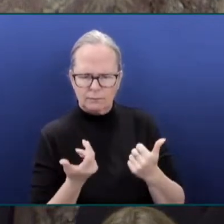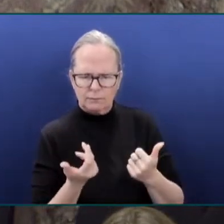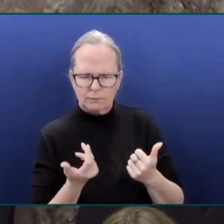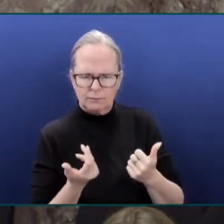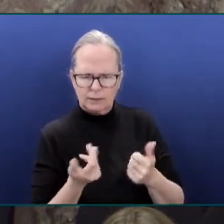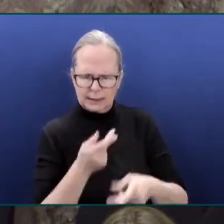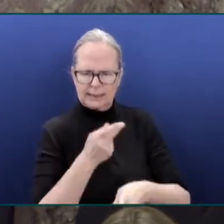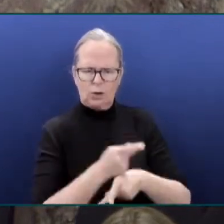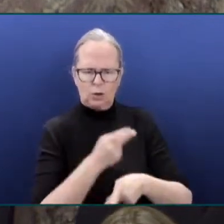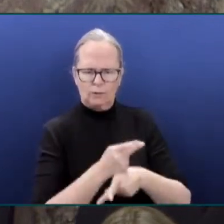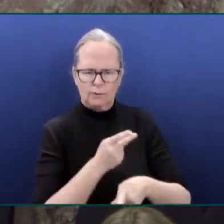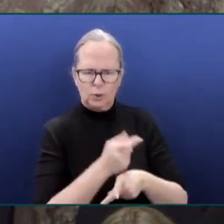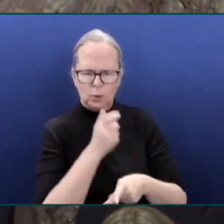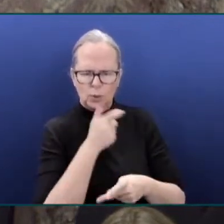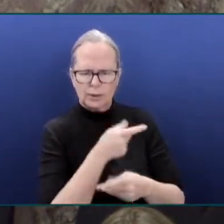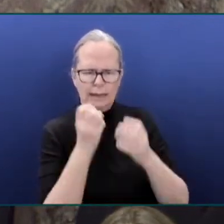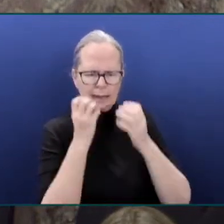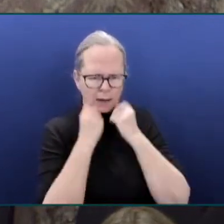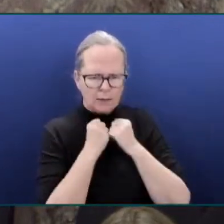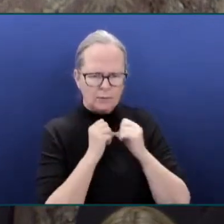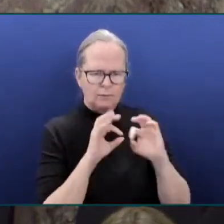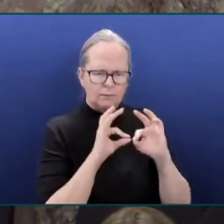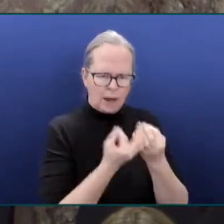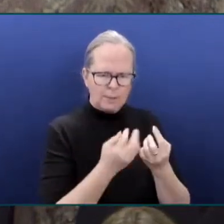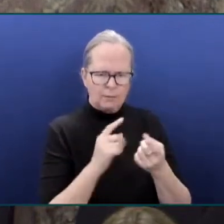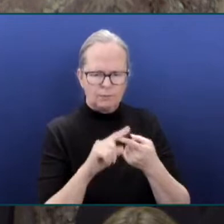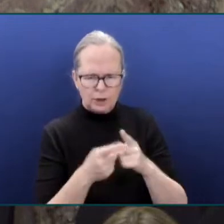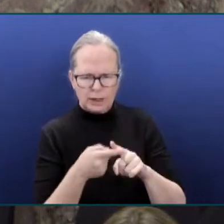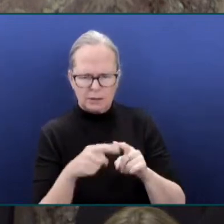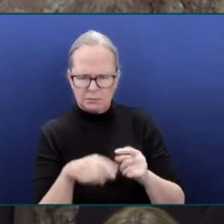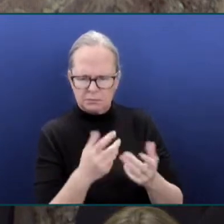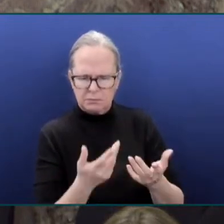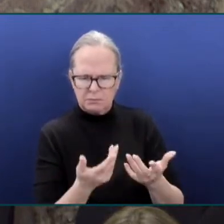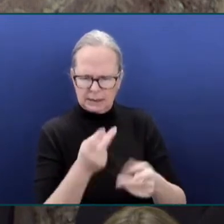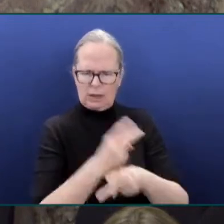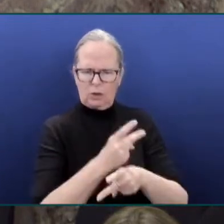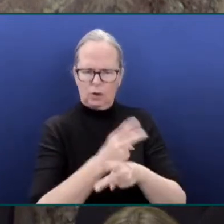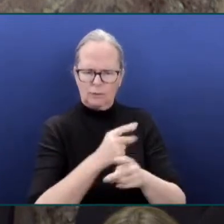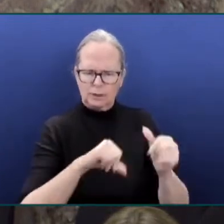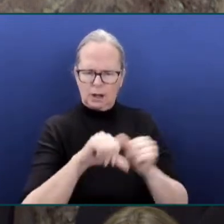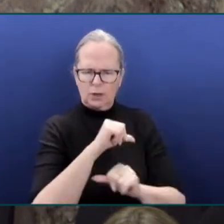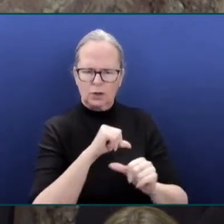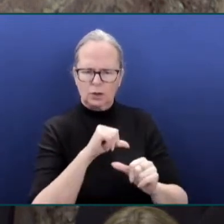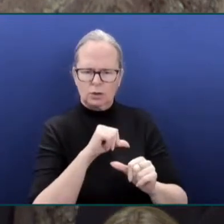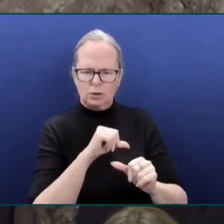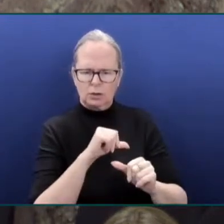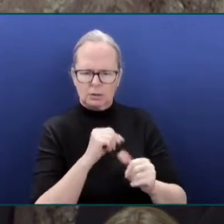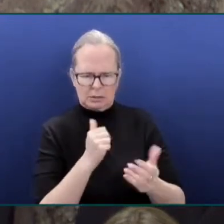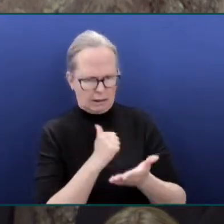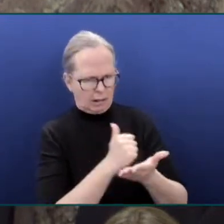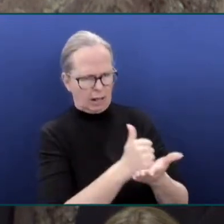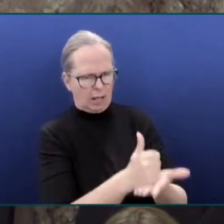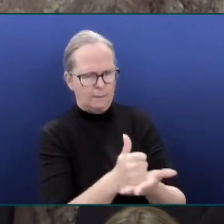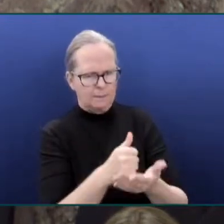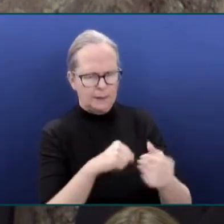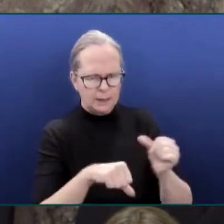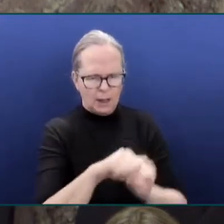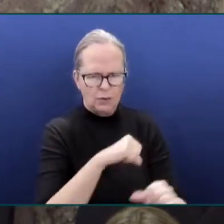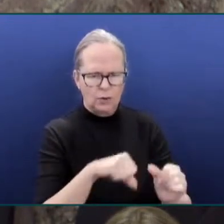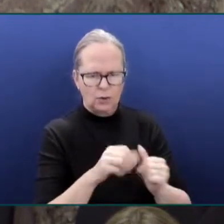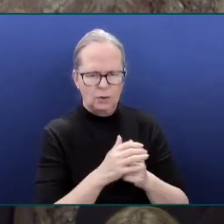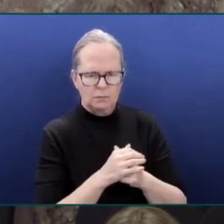take care of one another, to help us deal with a global pandemic that's affected every one of our lives, Honourable Speaker. It is